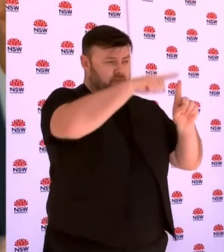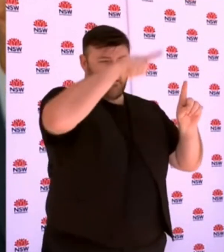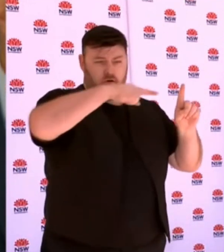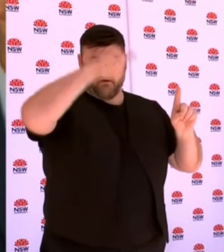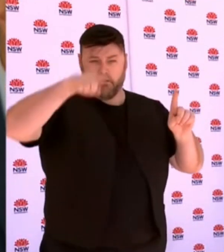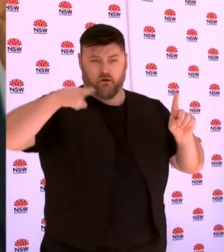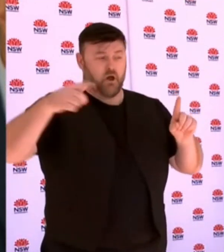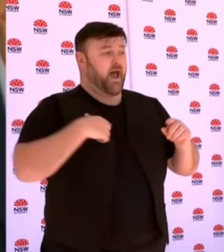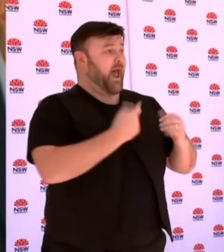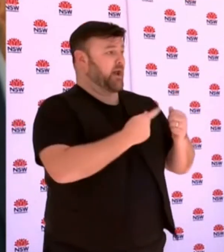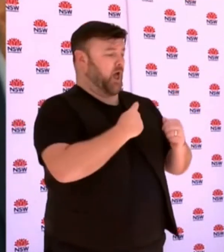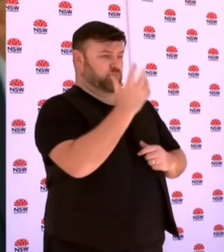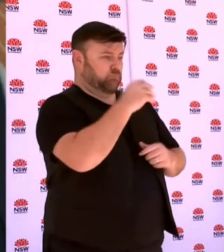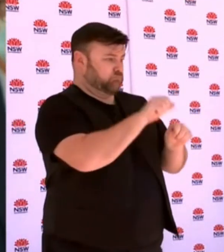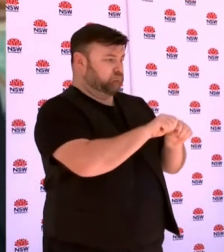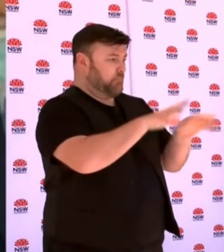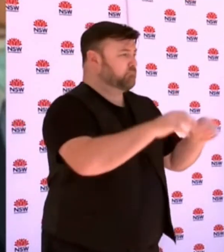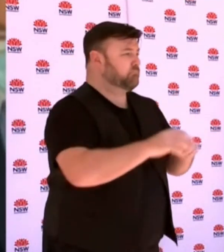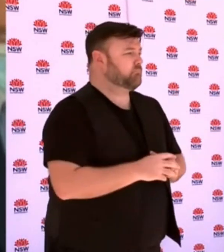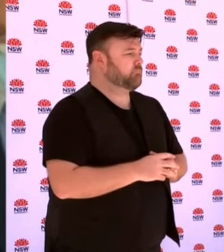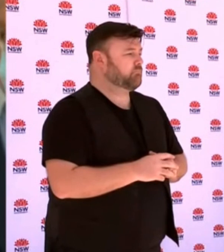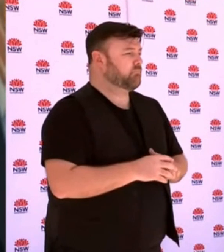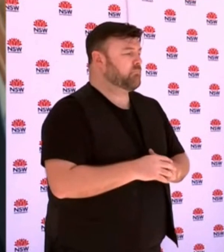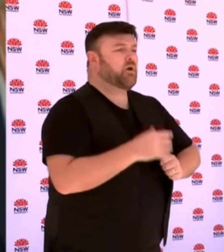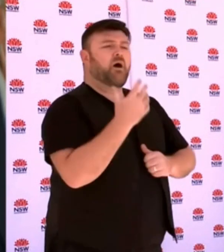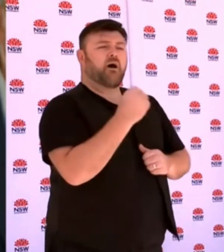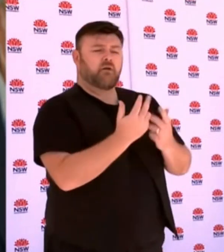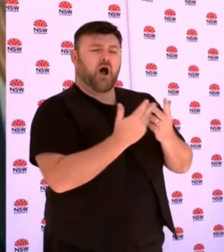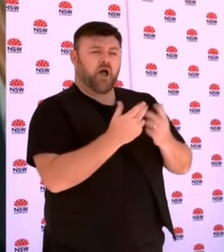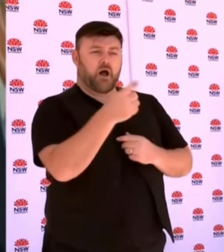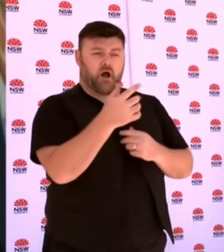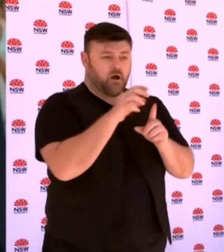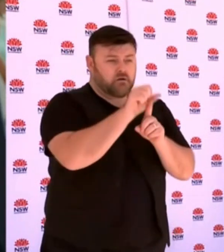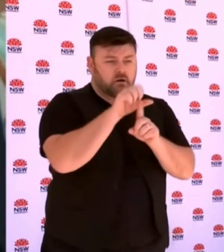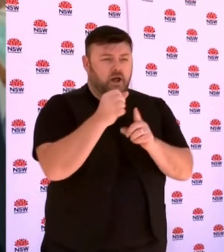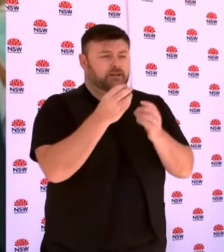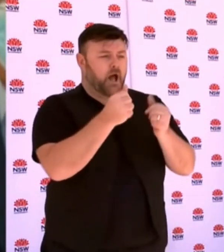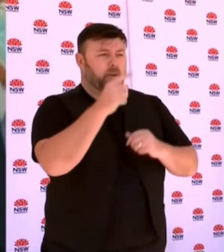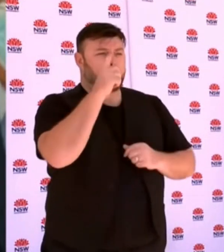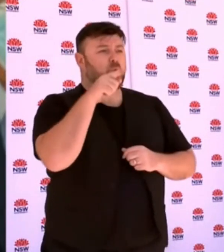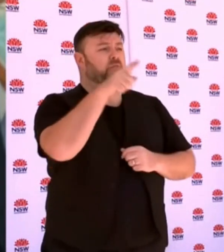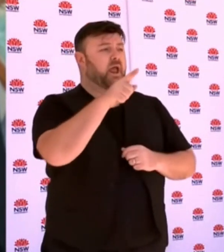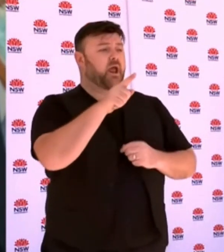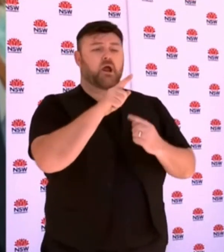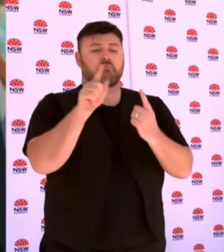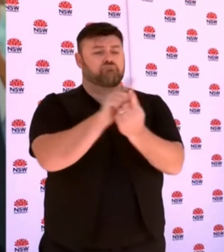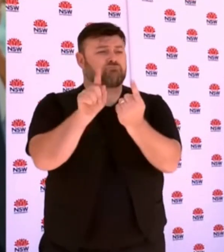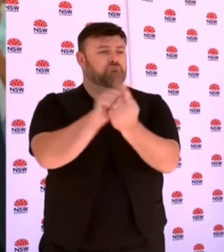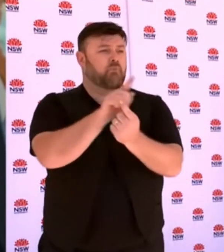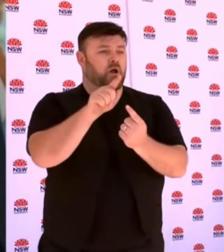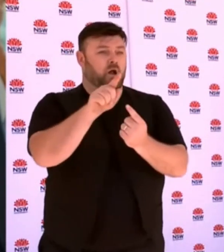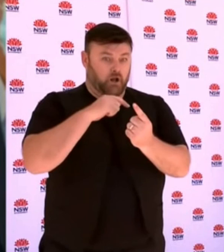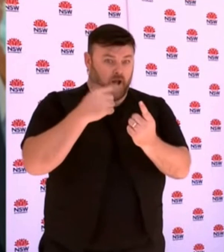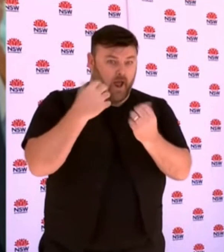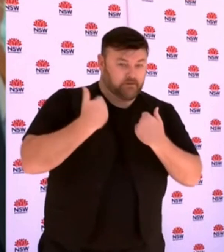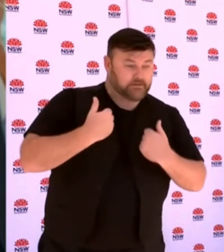some super spreading events. We've certainly had, more recently, we've picked up some people that have been infectious in the community for quite a